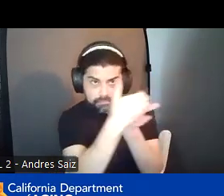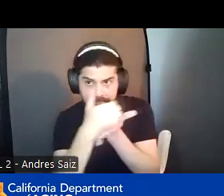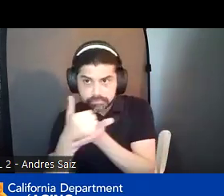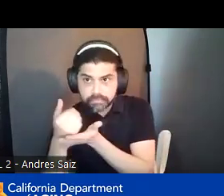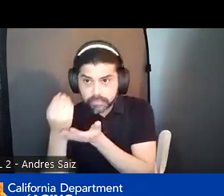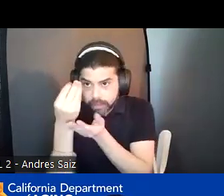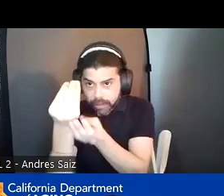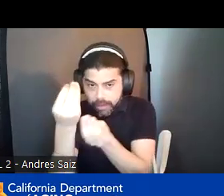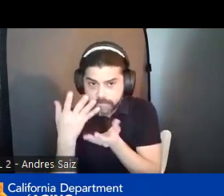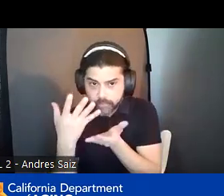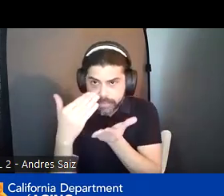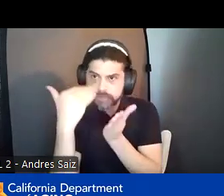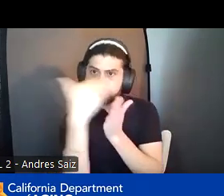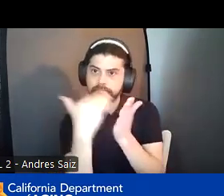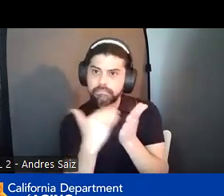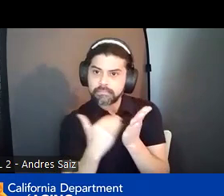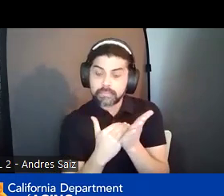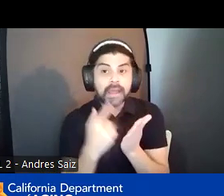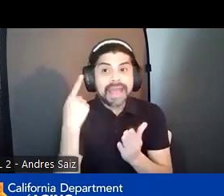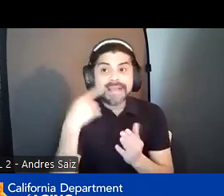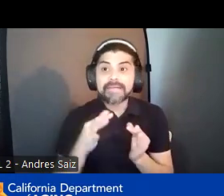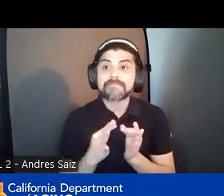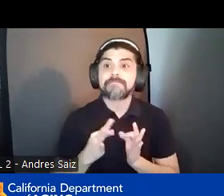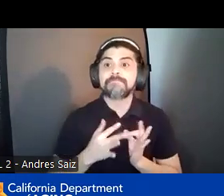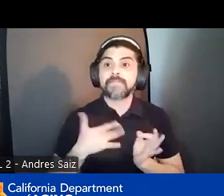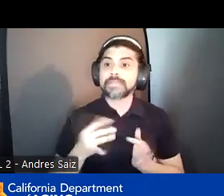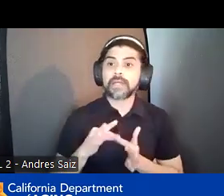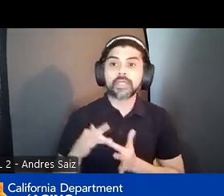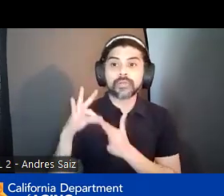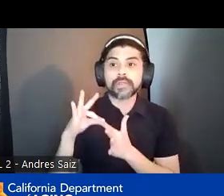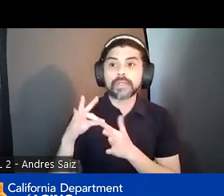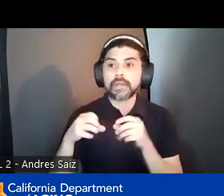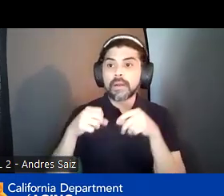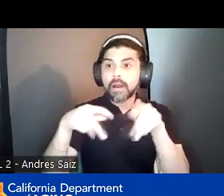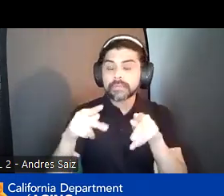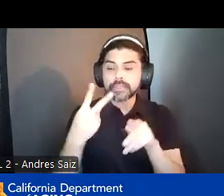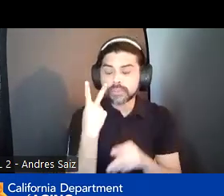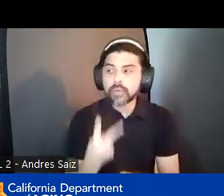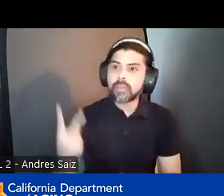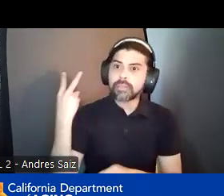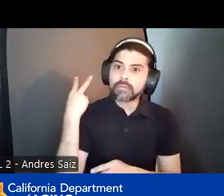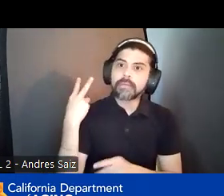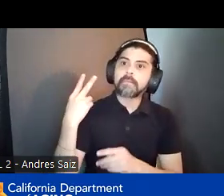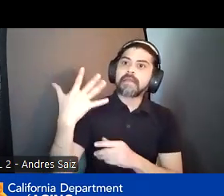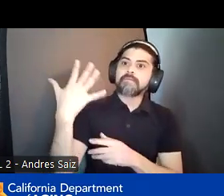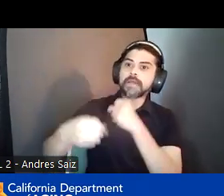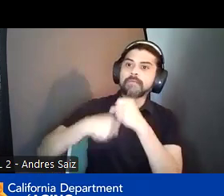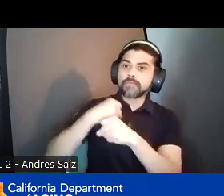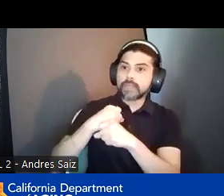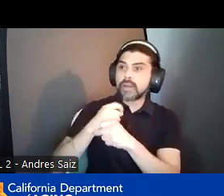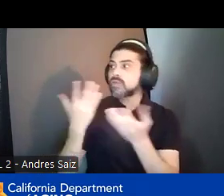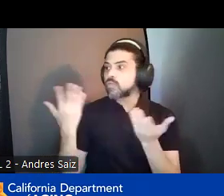feel like this focus really gives us a unique opportunity to reflect back on the past 5 years, what's worked well, where can we improve to help